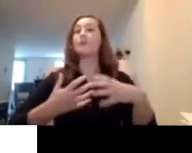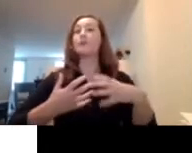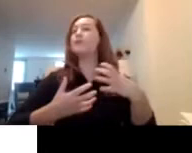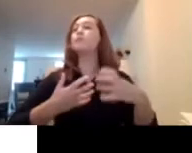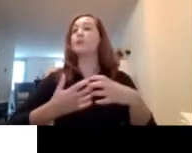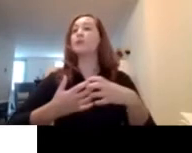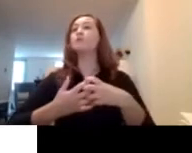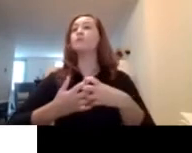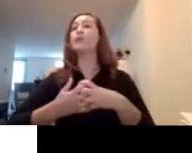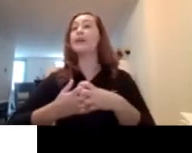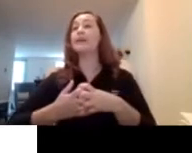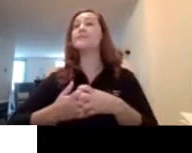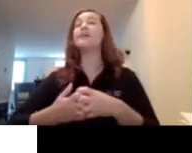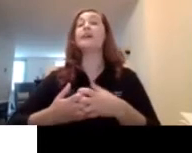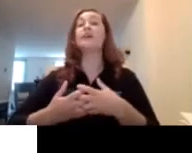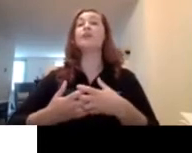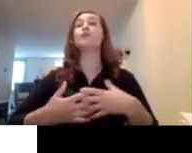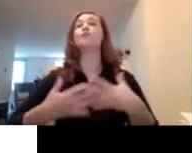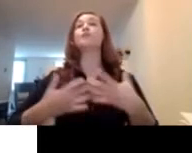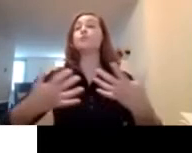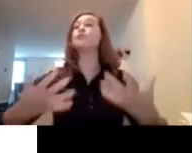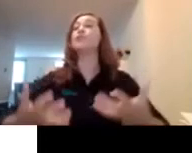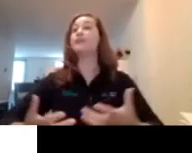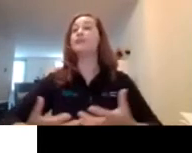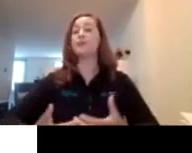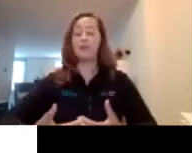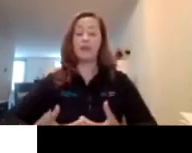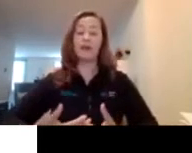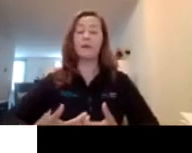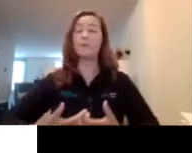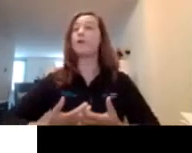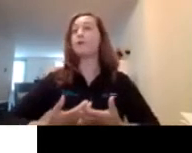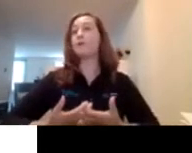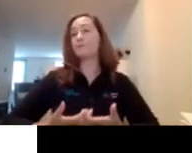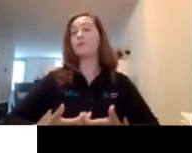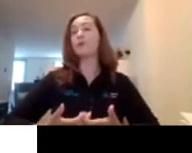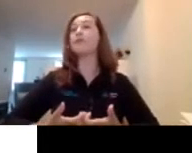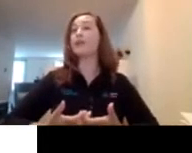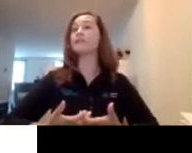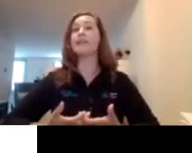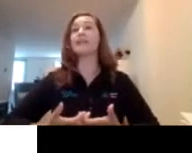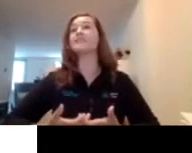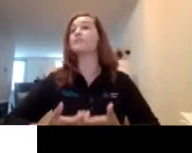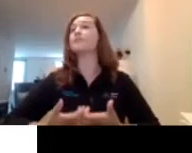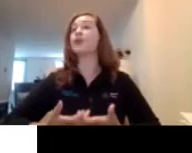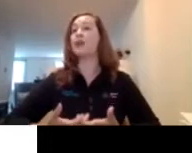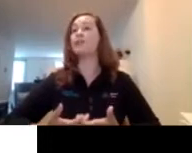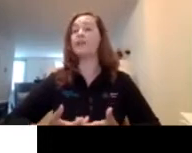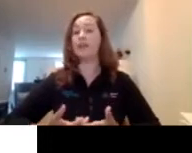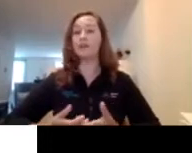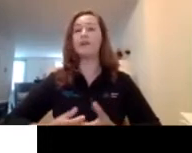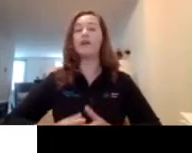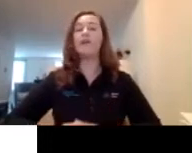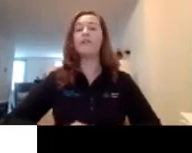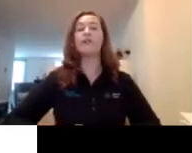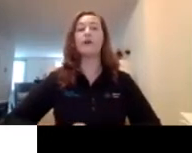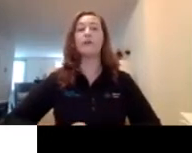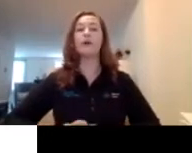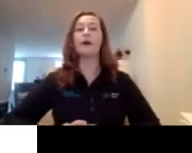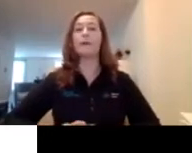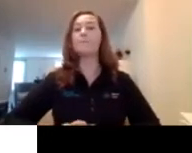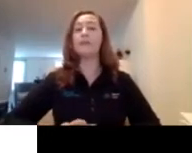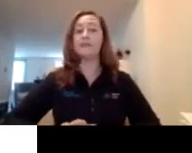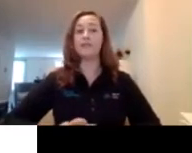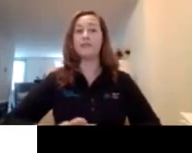efforts that we need to put into place in order to deliver good health and accessible health care for